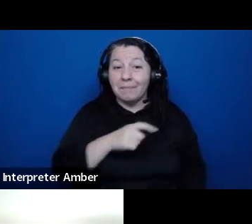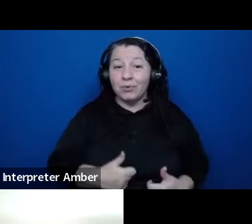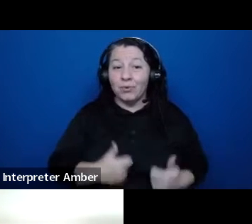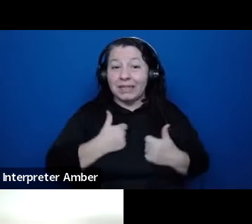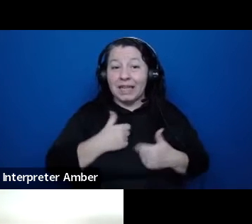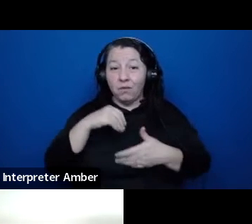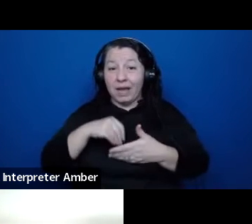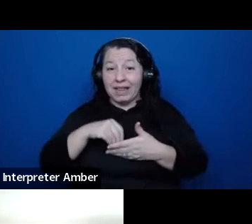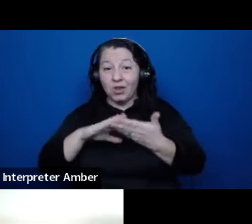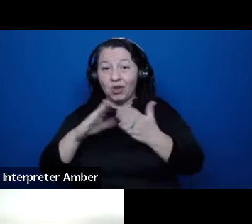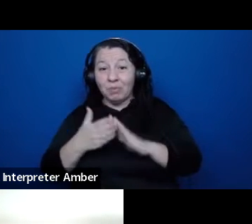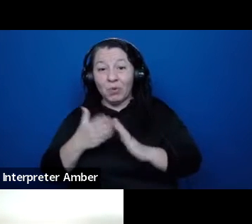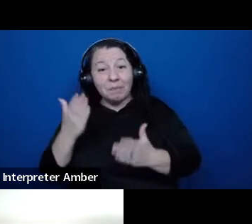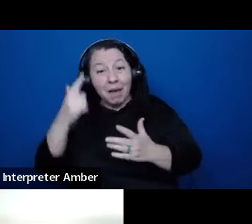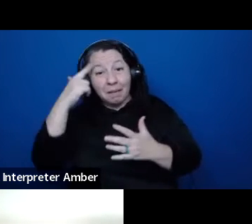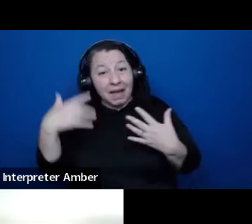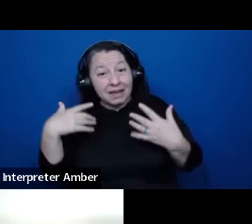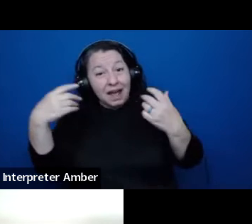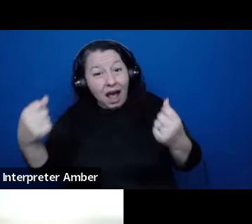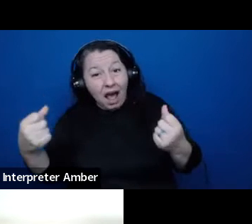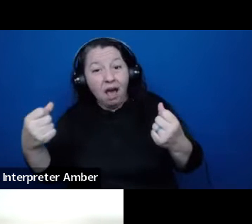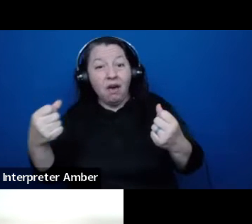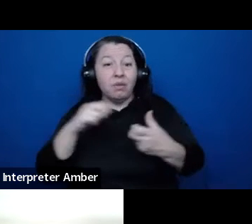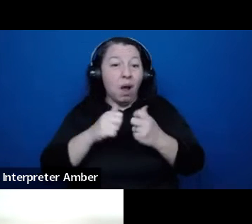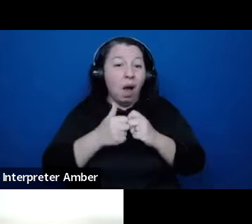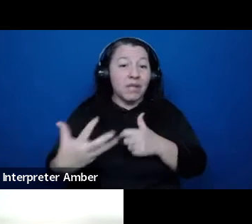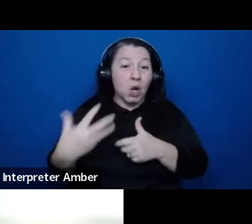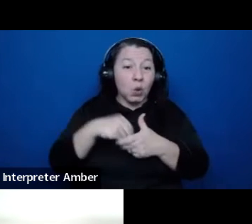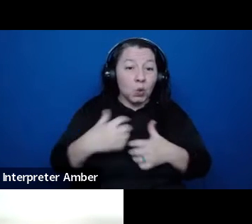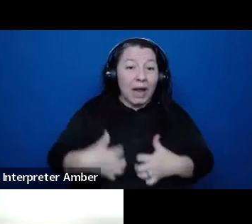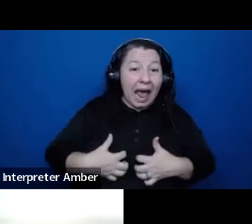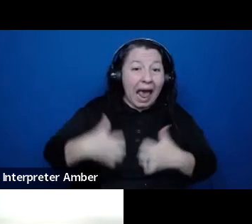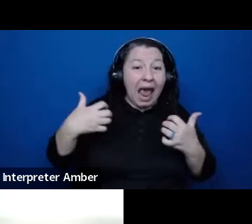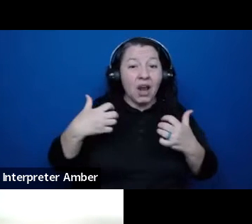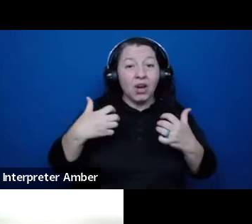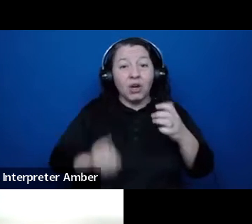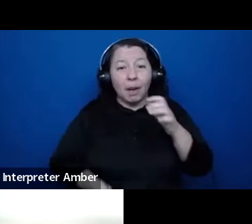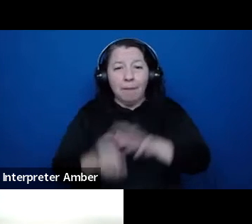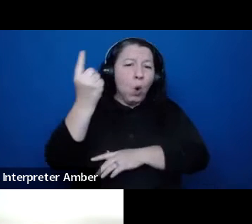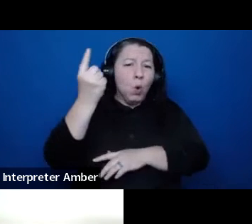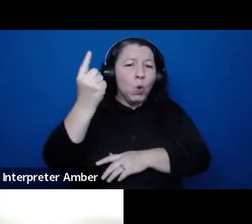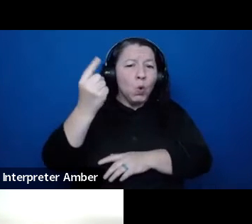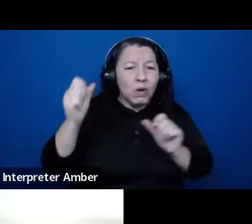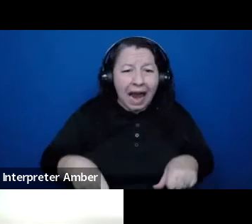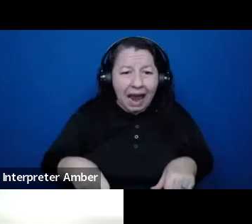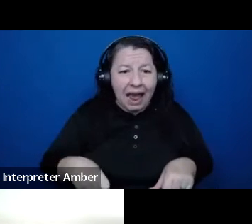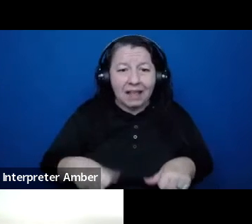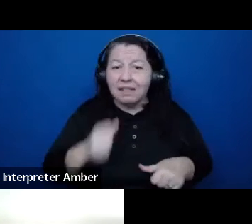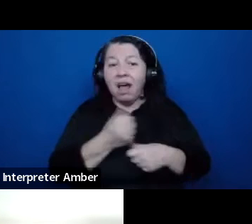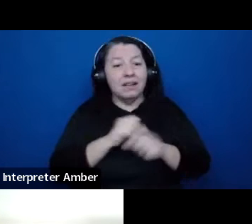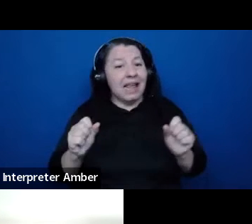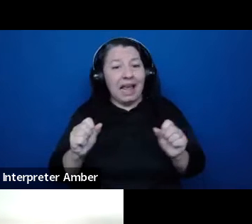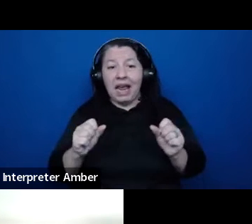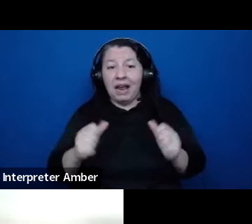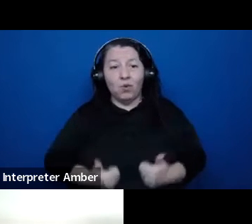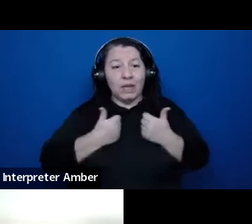mental health problems that gives them anger problems or lashing on people. They're just not safe to live in the community. So my question is, how